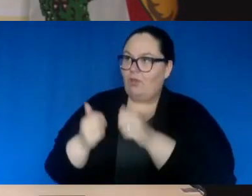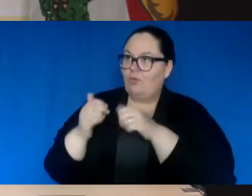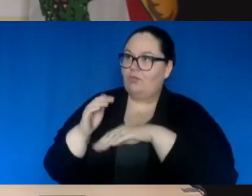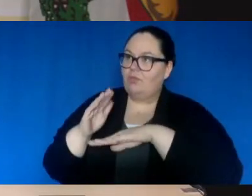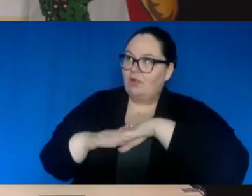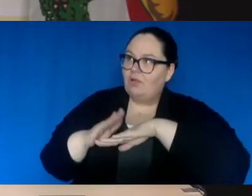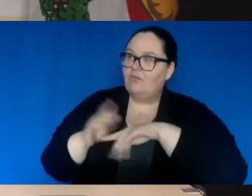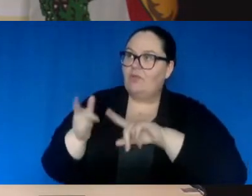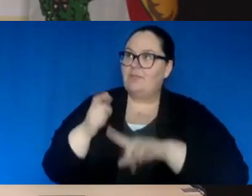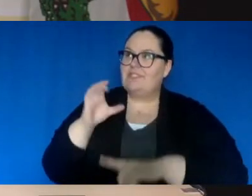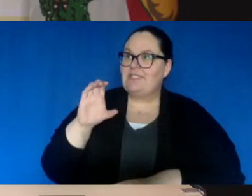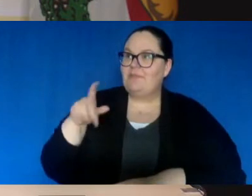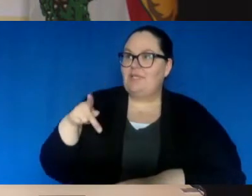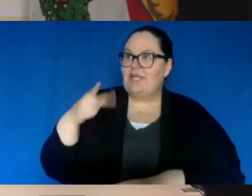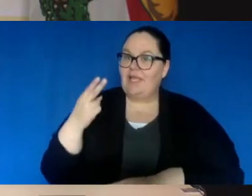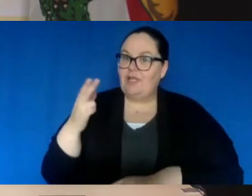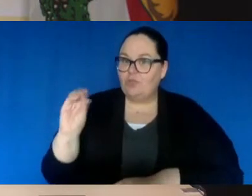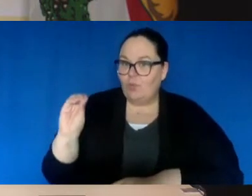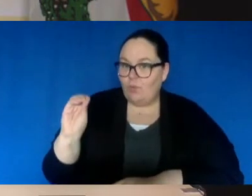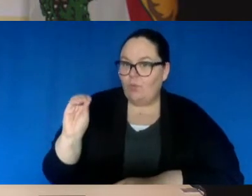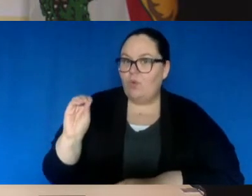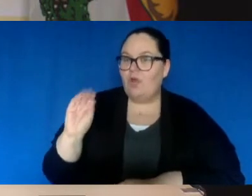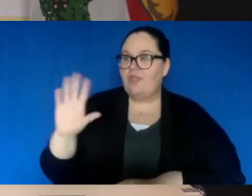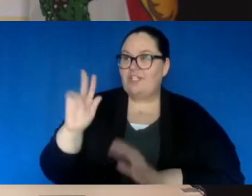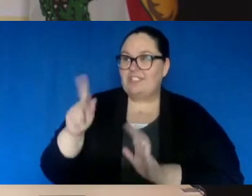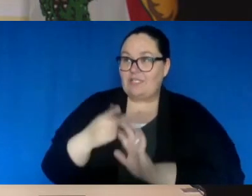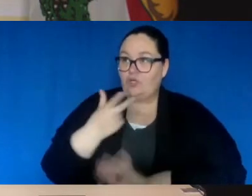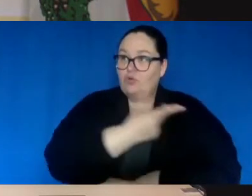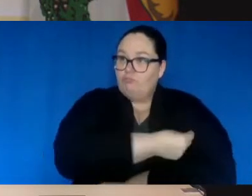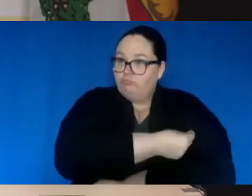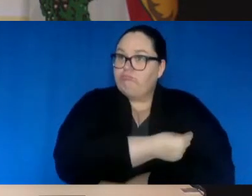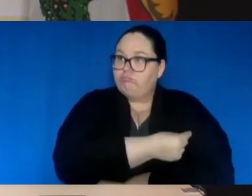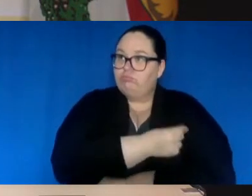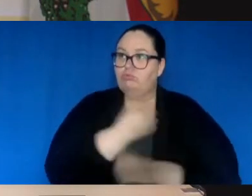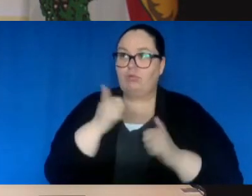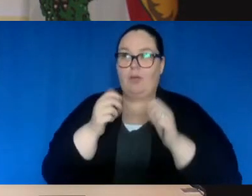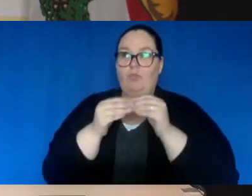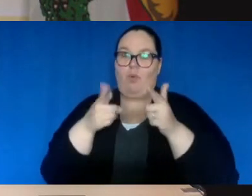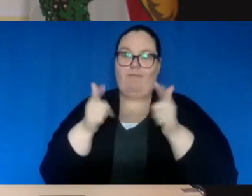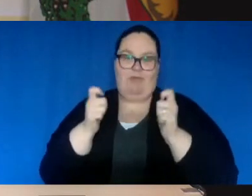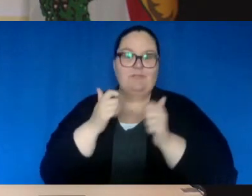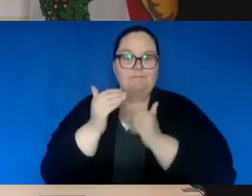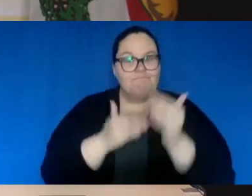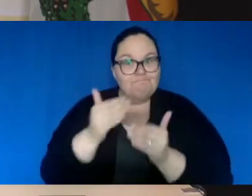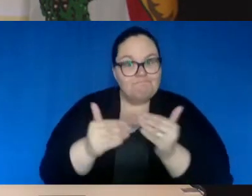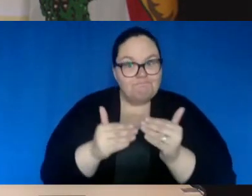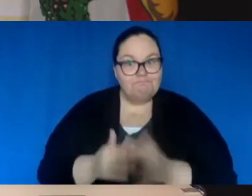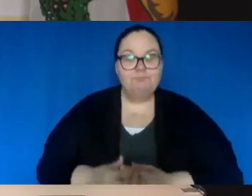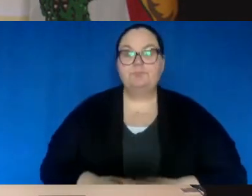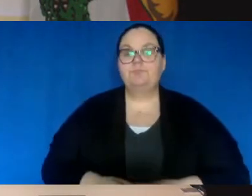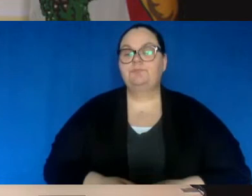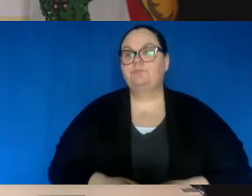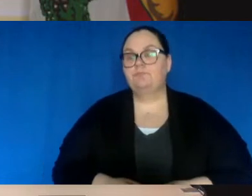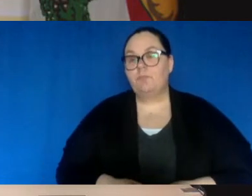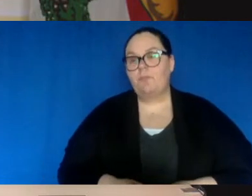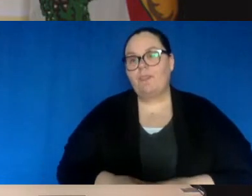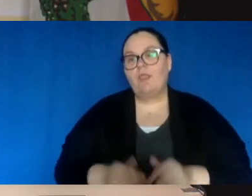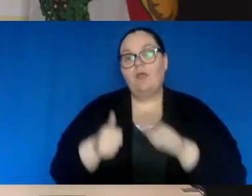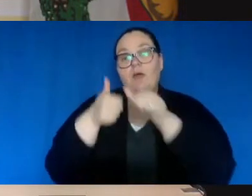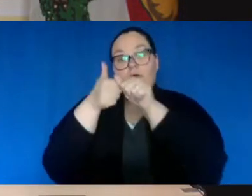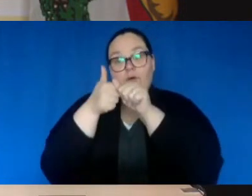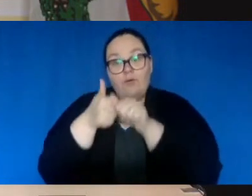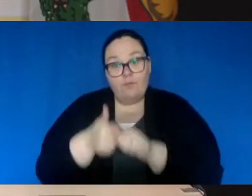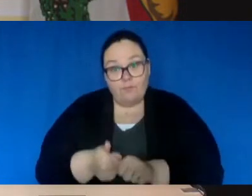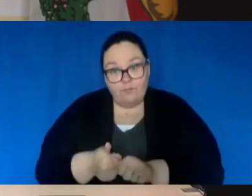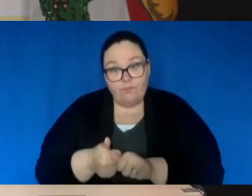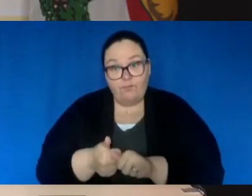people, those particular groups, their second dose as quickly as possible. Please follow the instructions on the automated